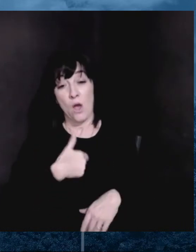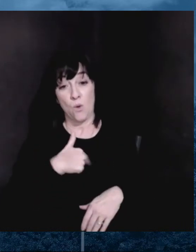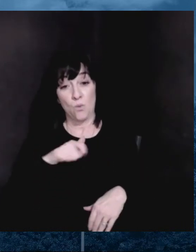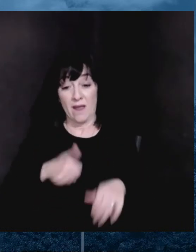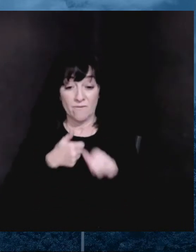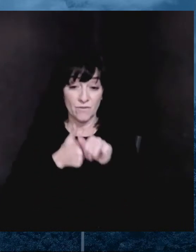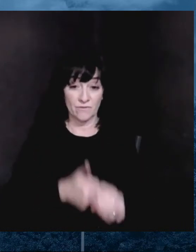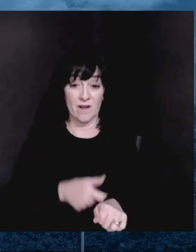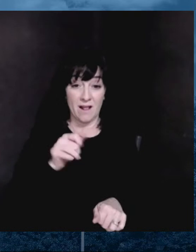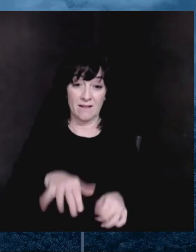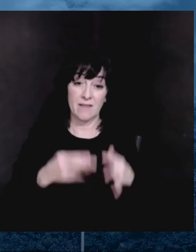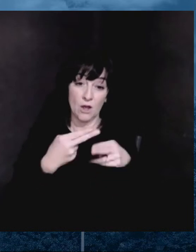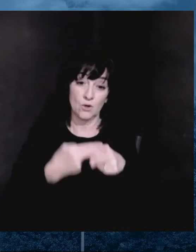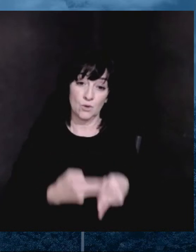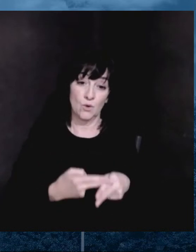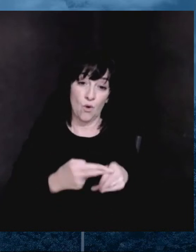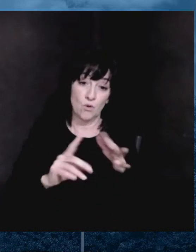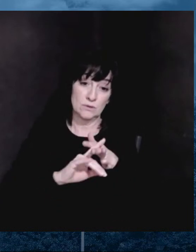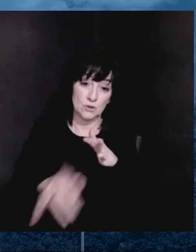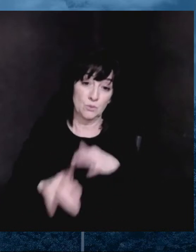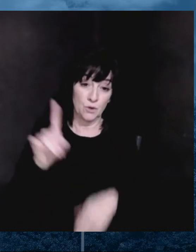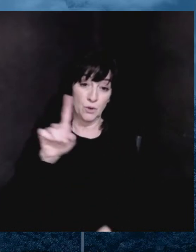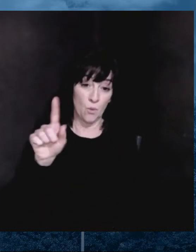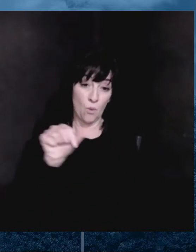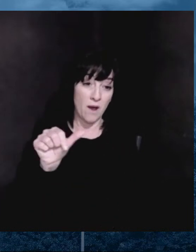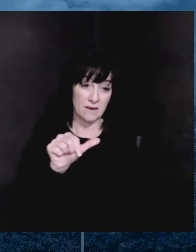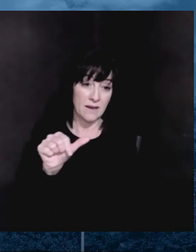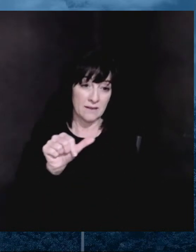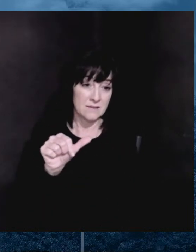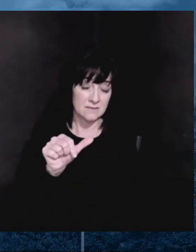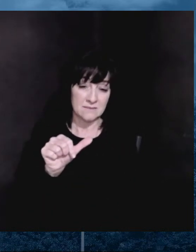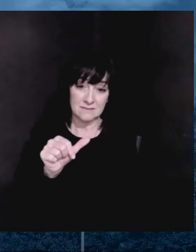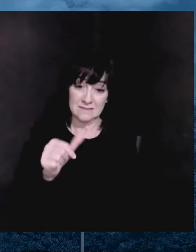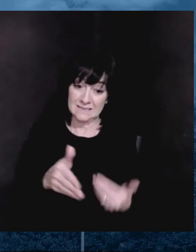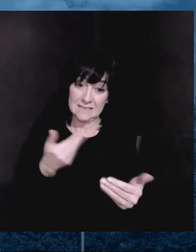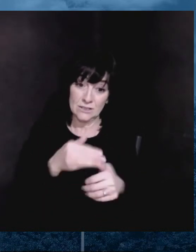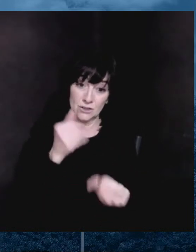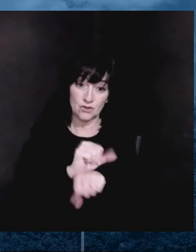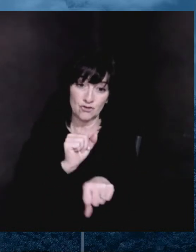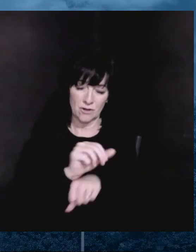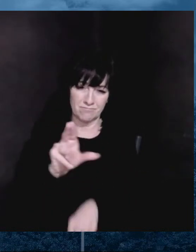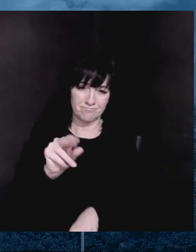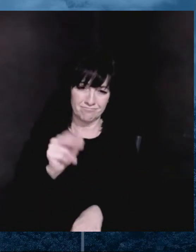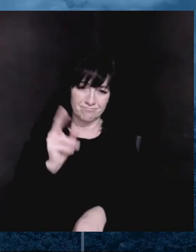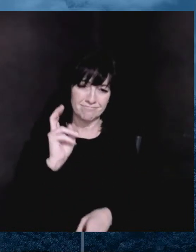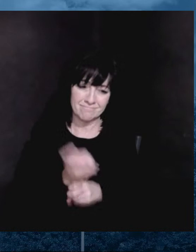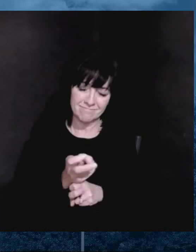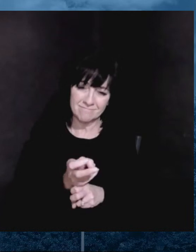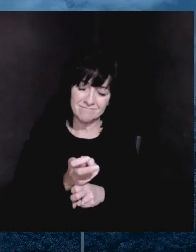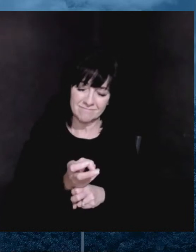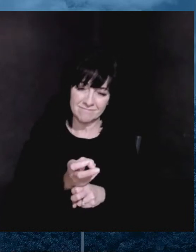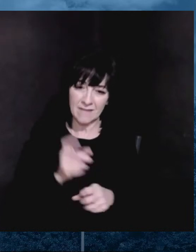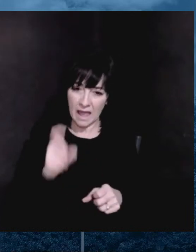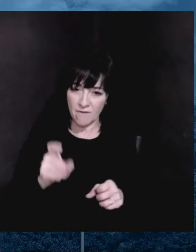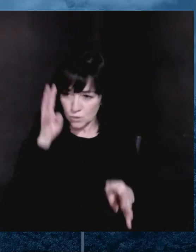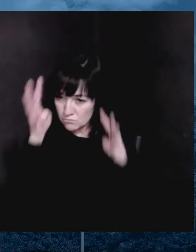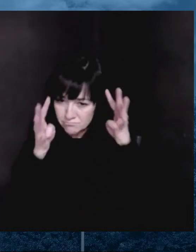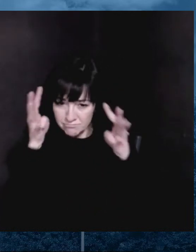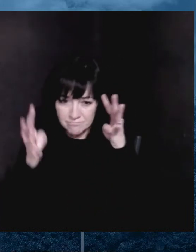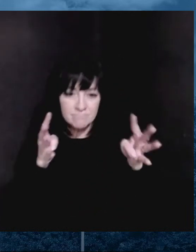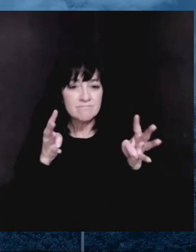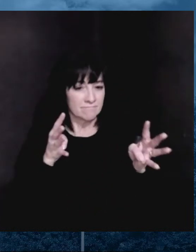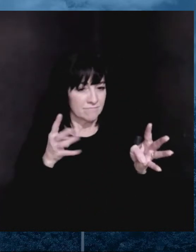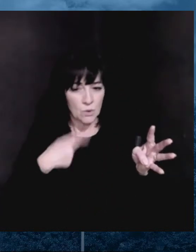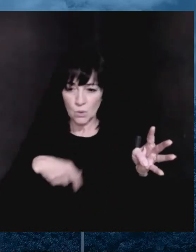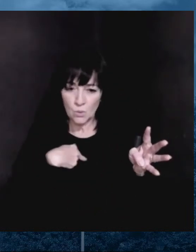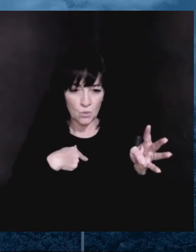think it's just, it's making those relationships behind the scenes. So absolutely happening. It's